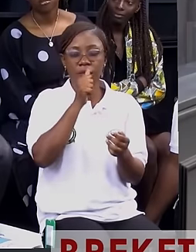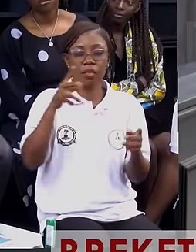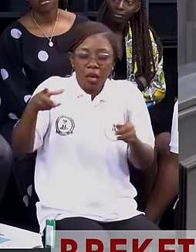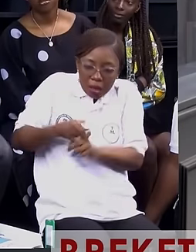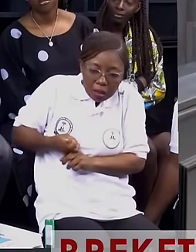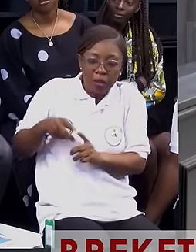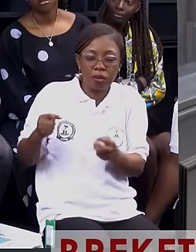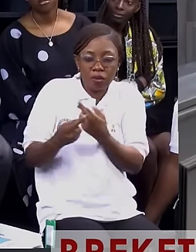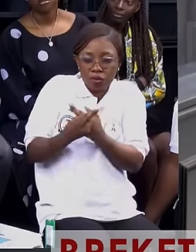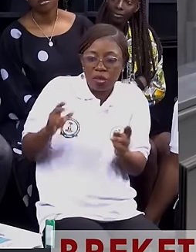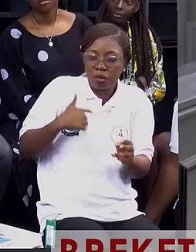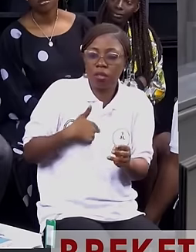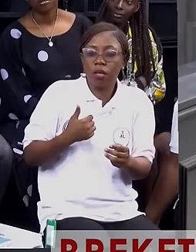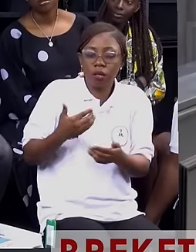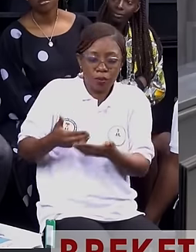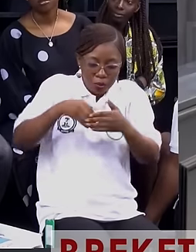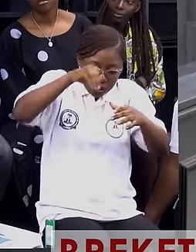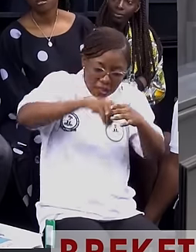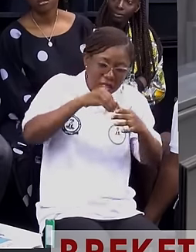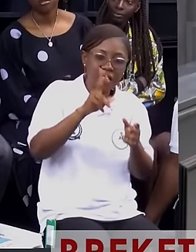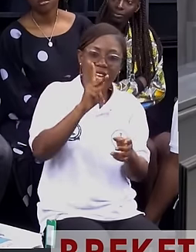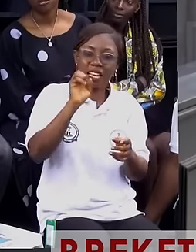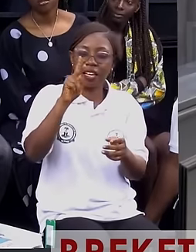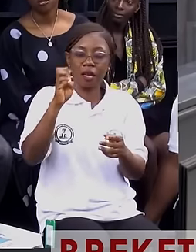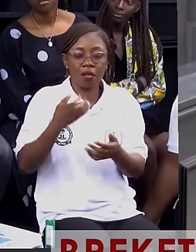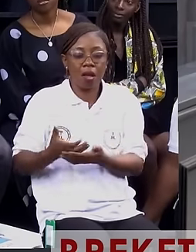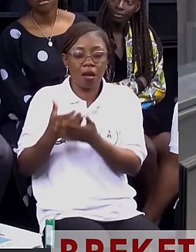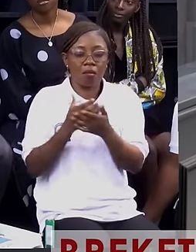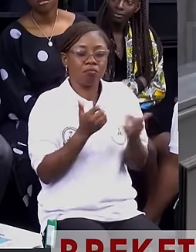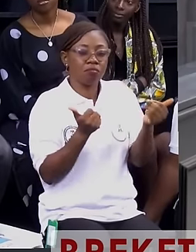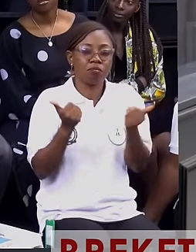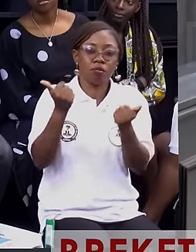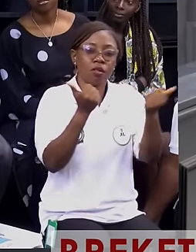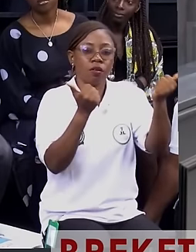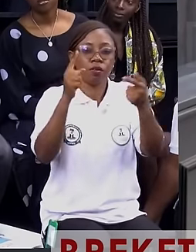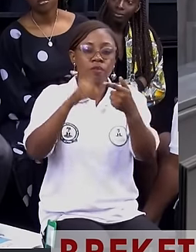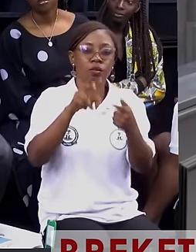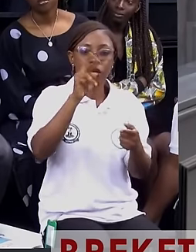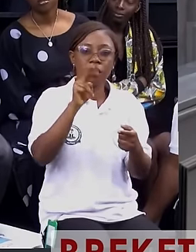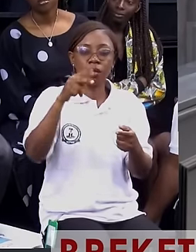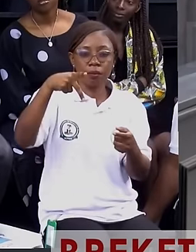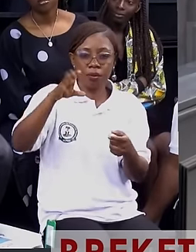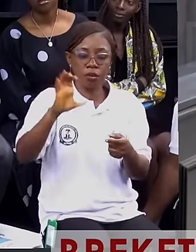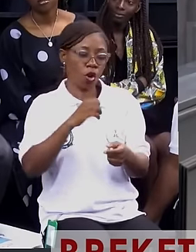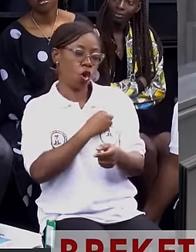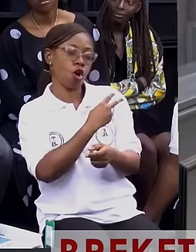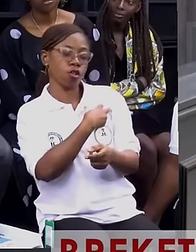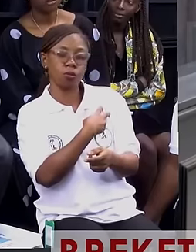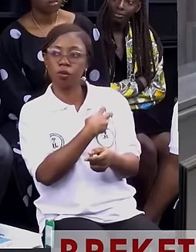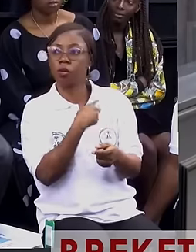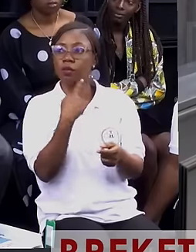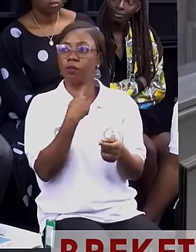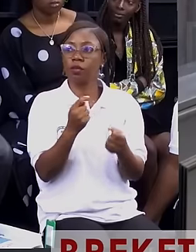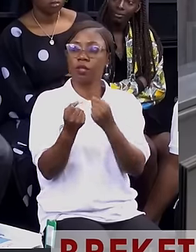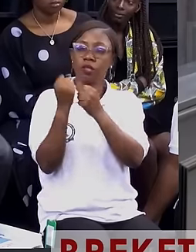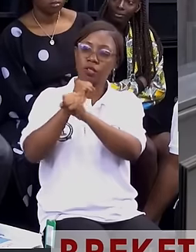just released me. They now put me inside Keke. The Keke carried me to, it says NNPC hospital. The security